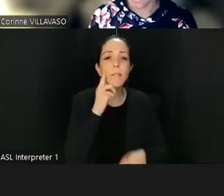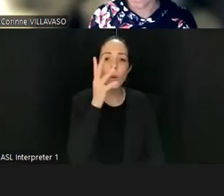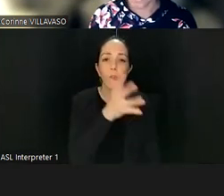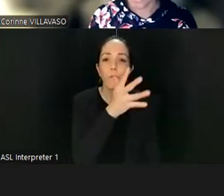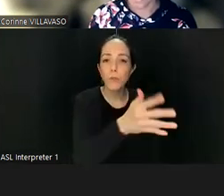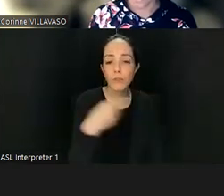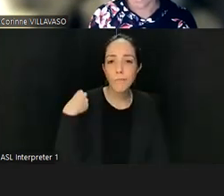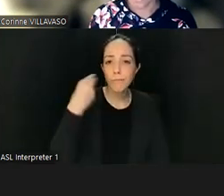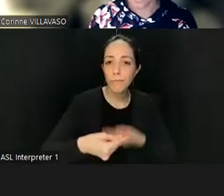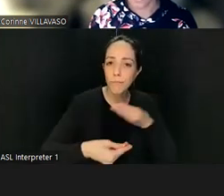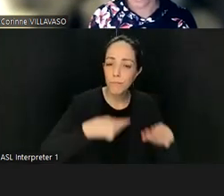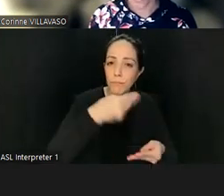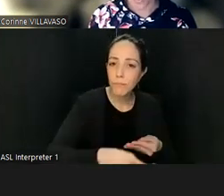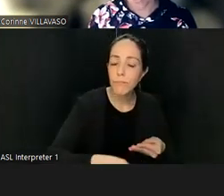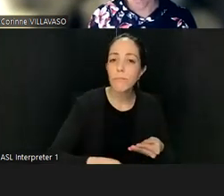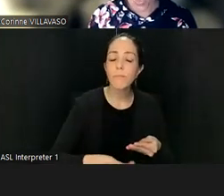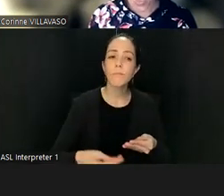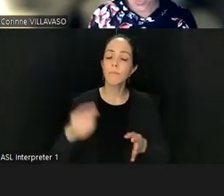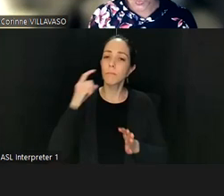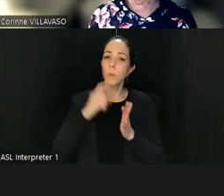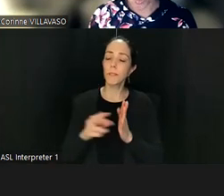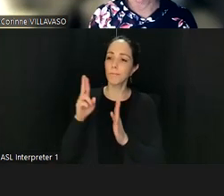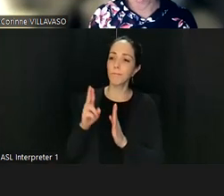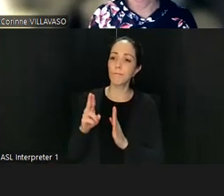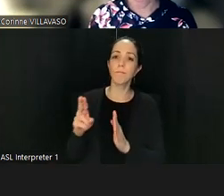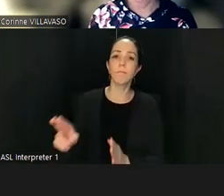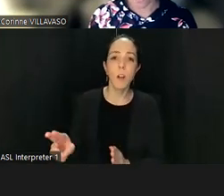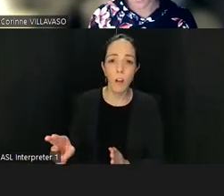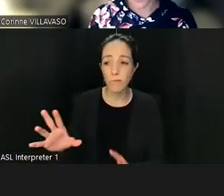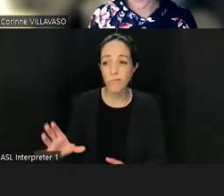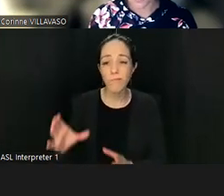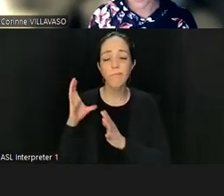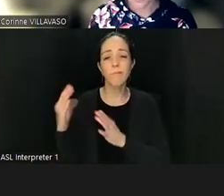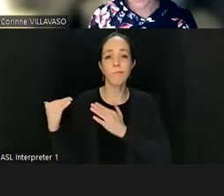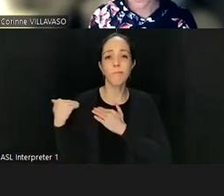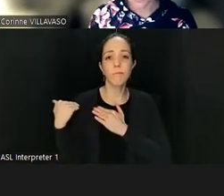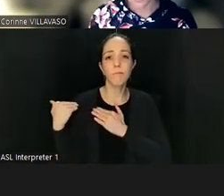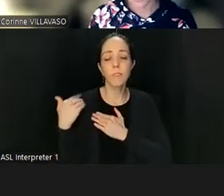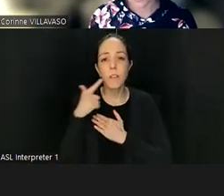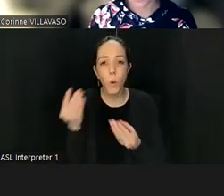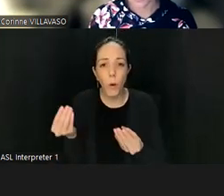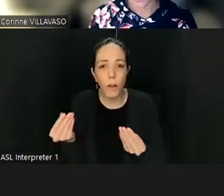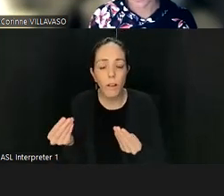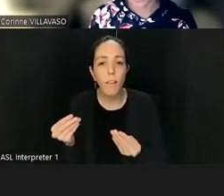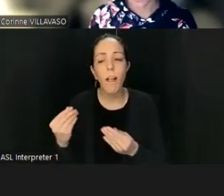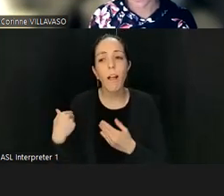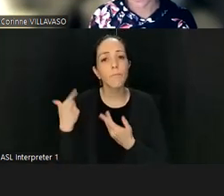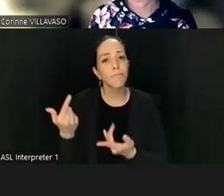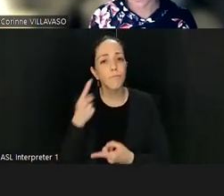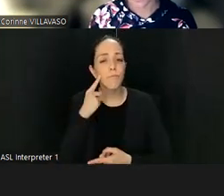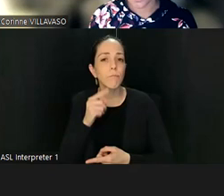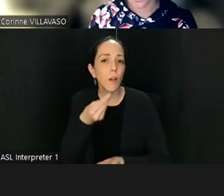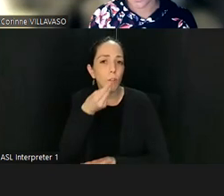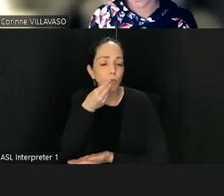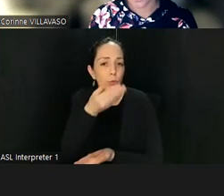We recognize and undertake responsibility for the destruction of the river and land, of traditional food sources, sacred places,